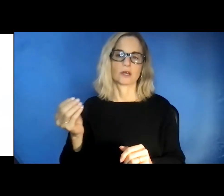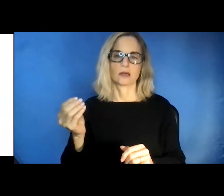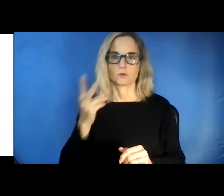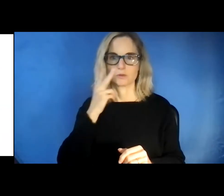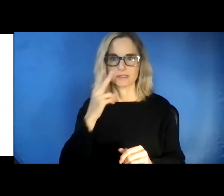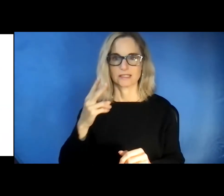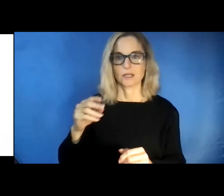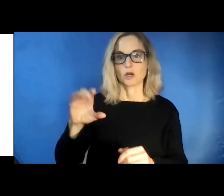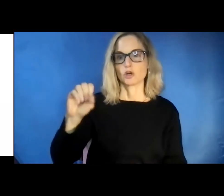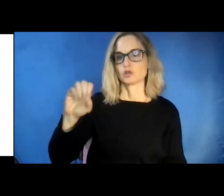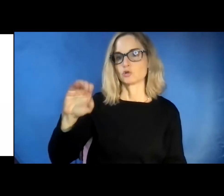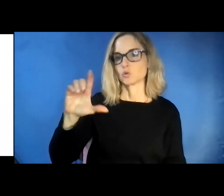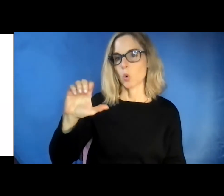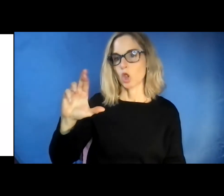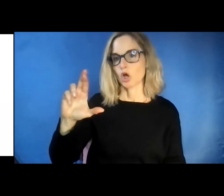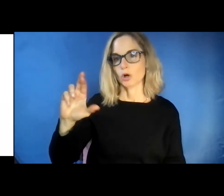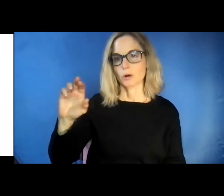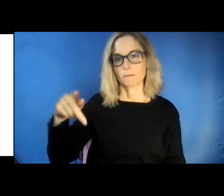started.